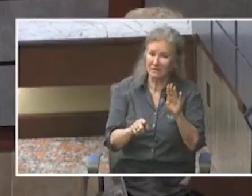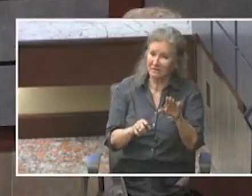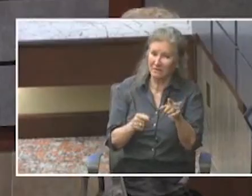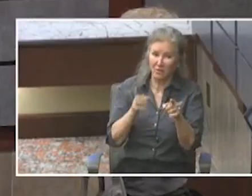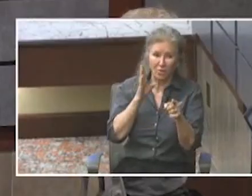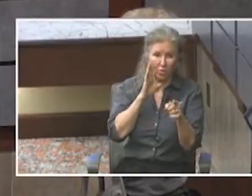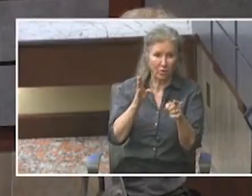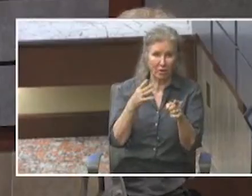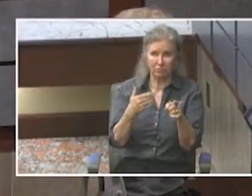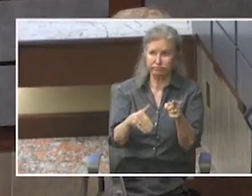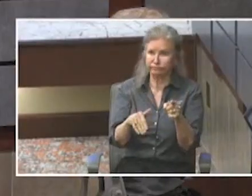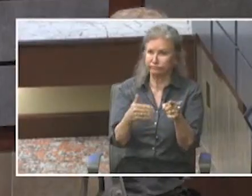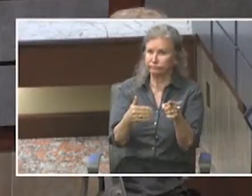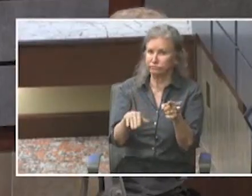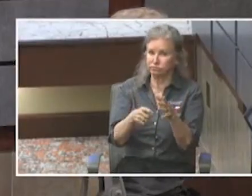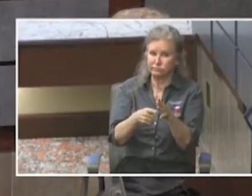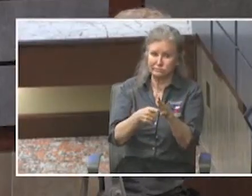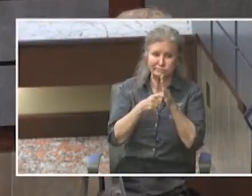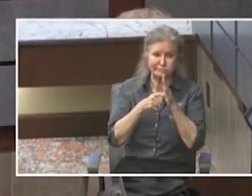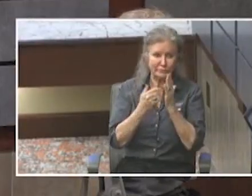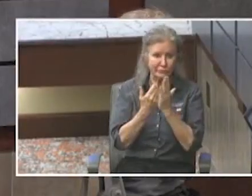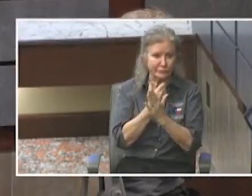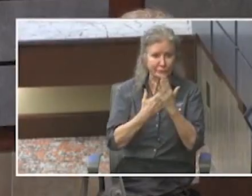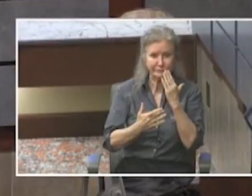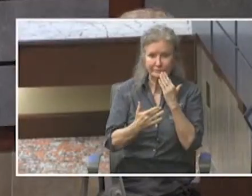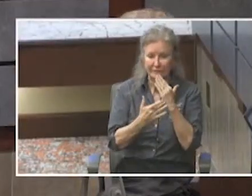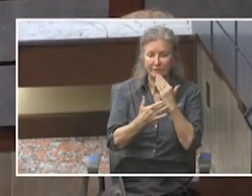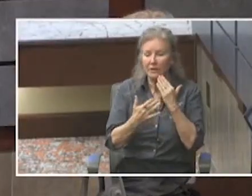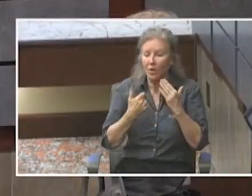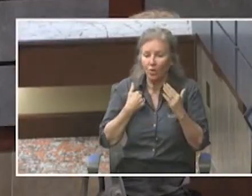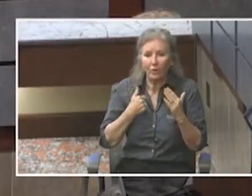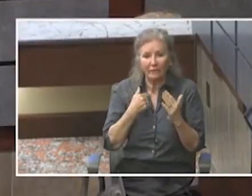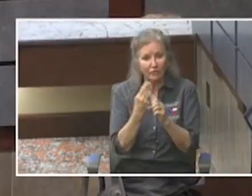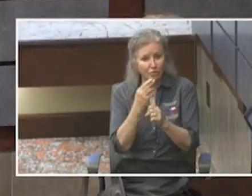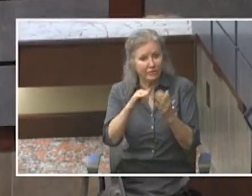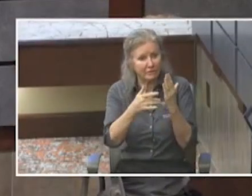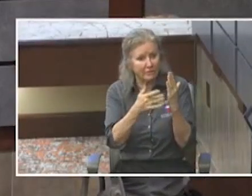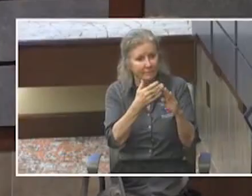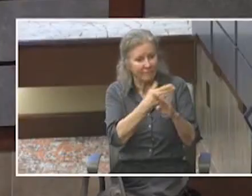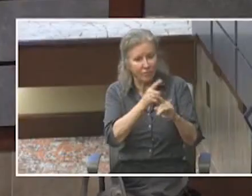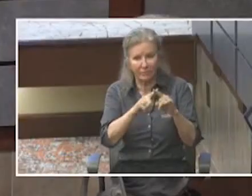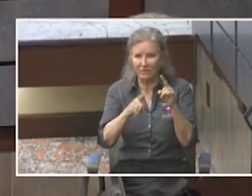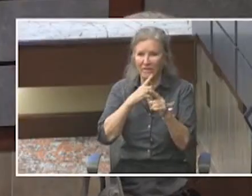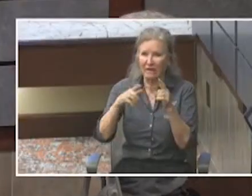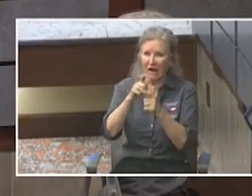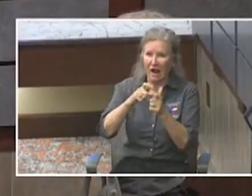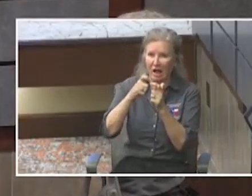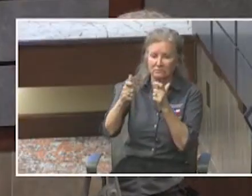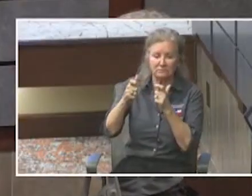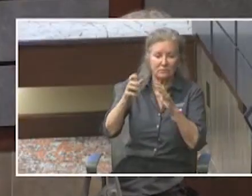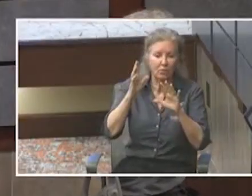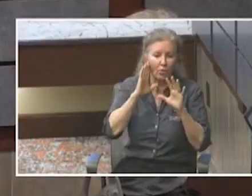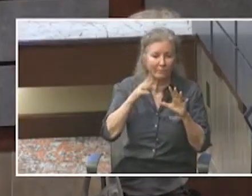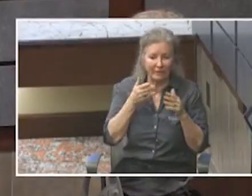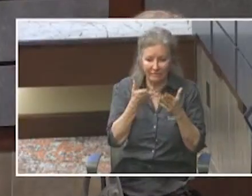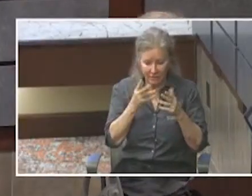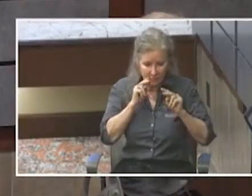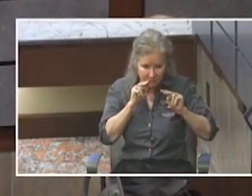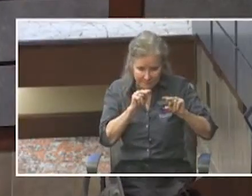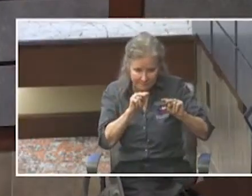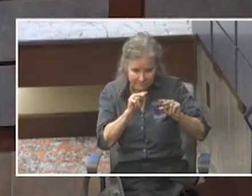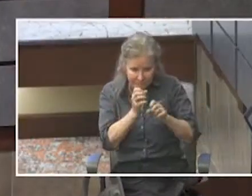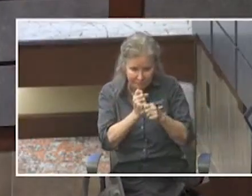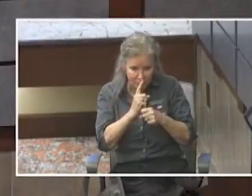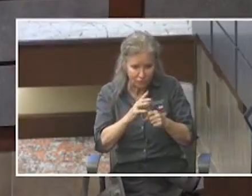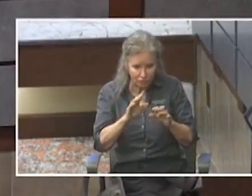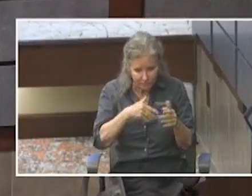some techniques that haven't been necessarily done at this scale before. And so they'll be out there closely monitoring it. So you will see